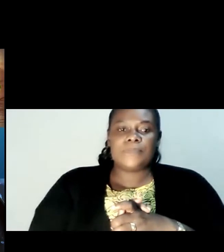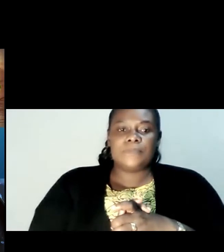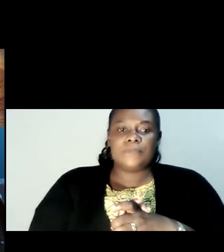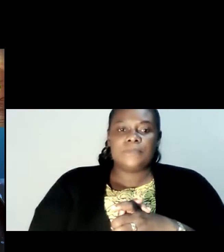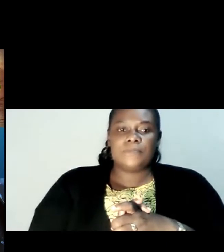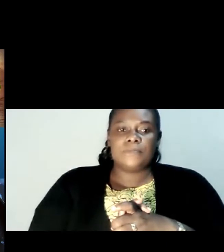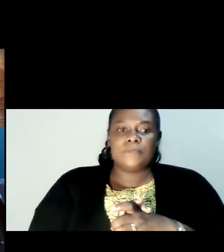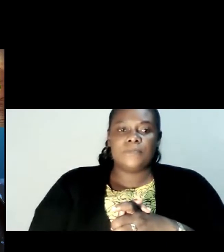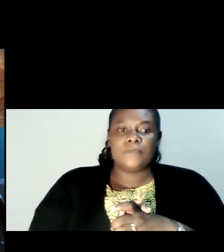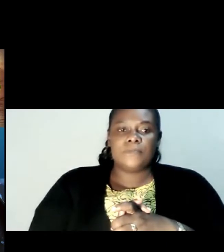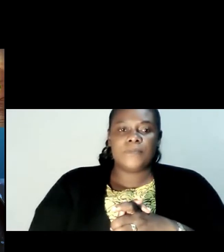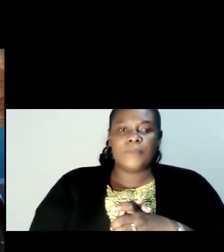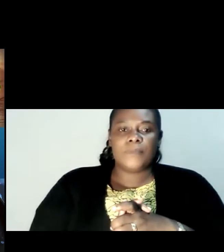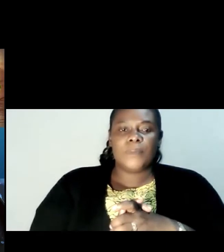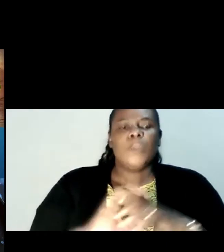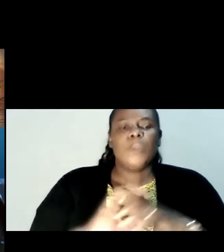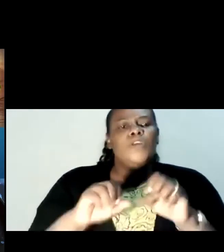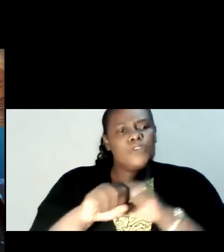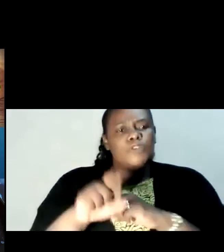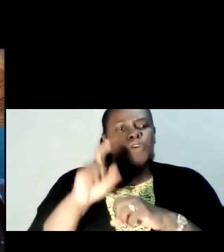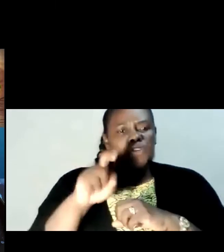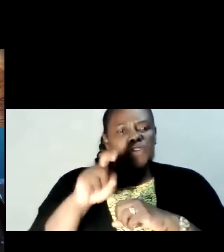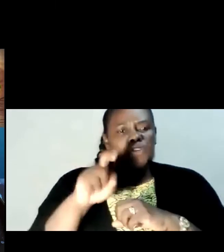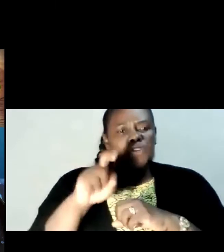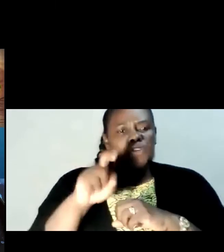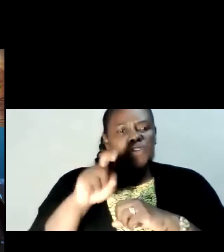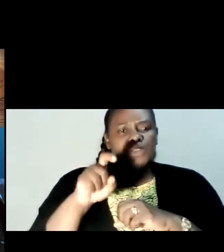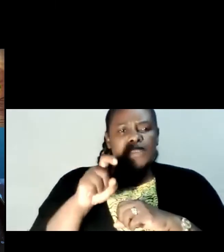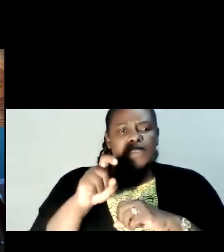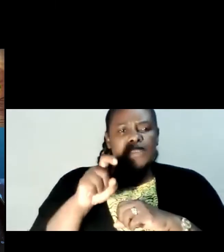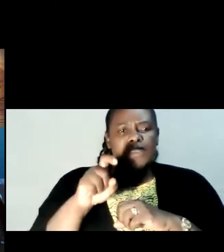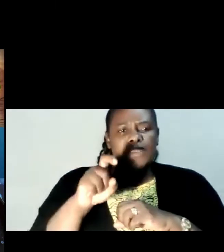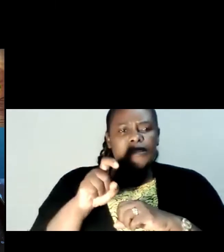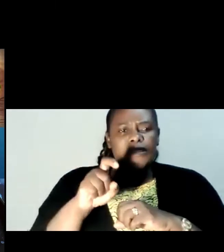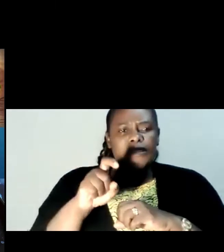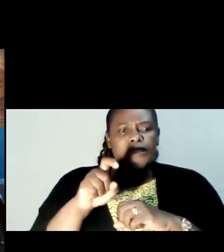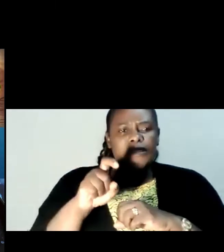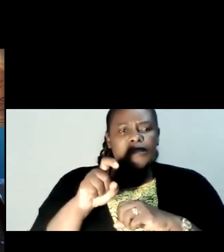fatty foods. Why would we want to avoid eating fatty foods? I'll go into